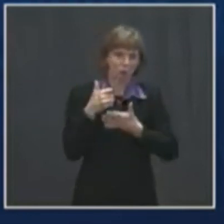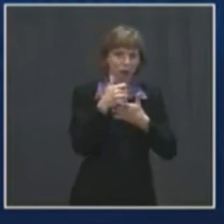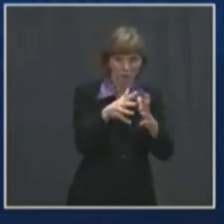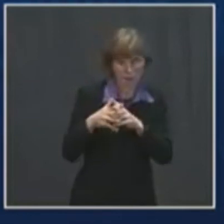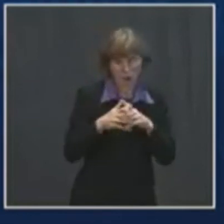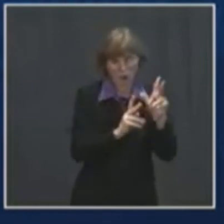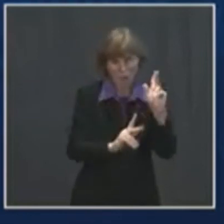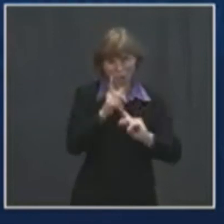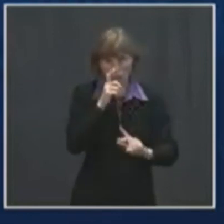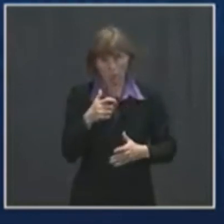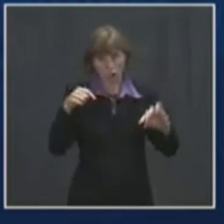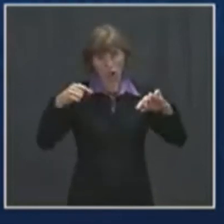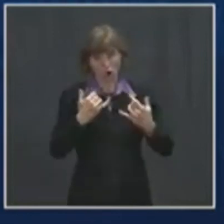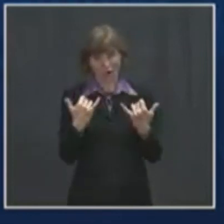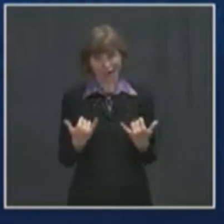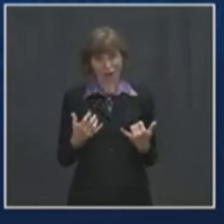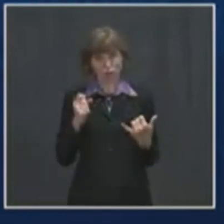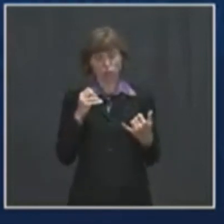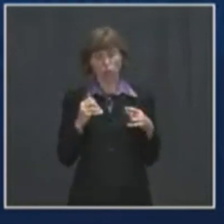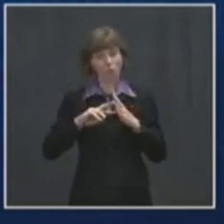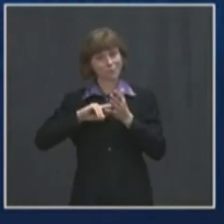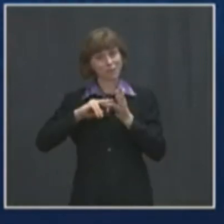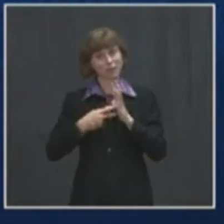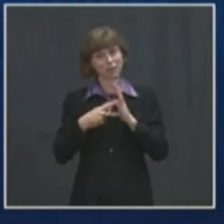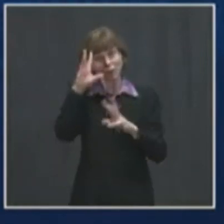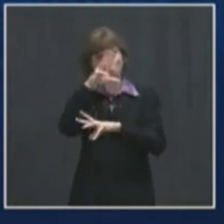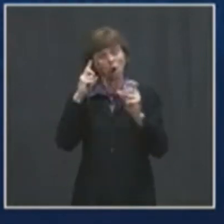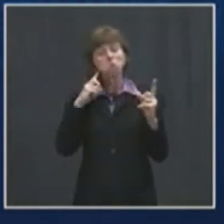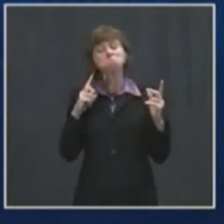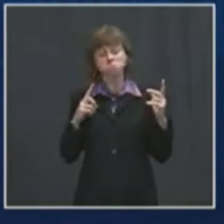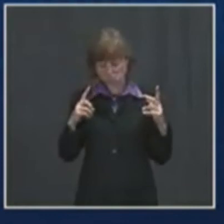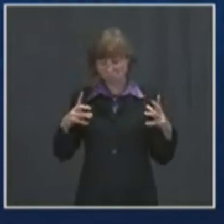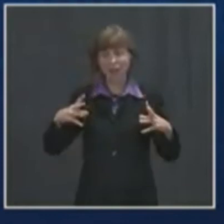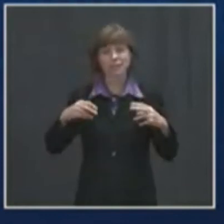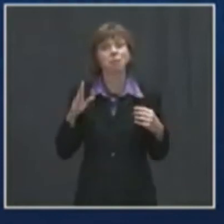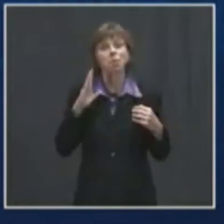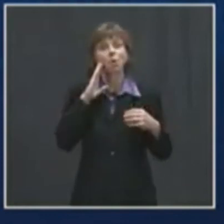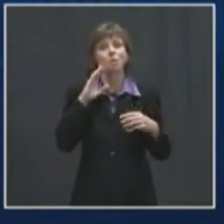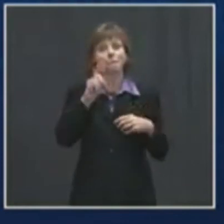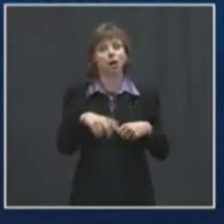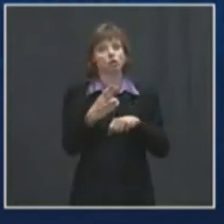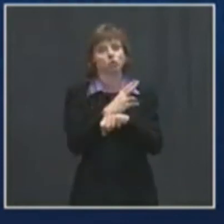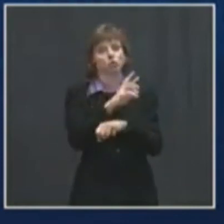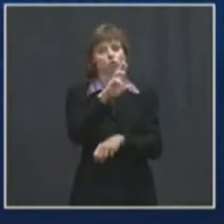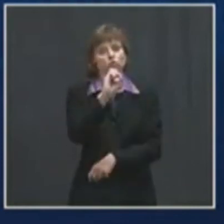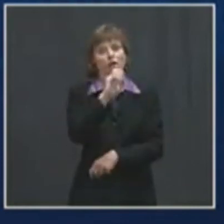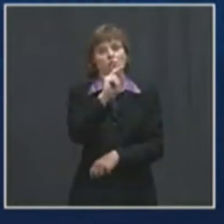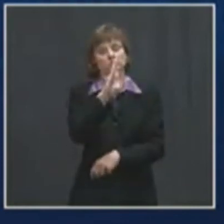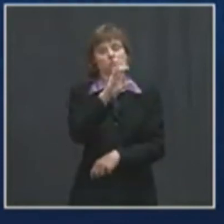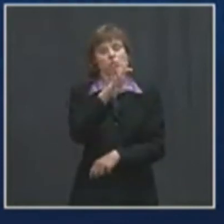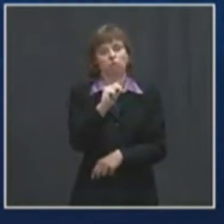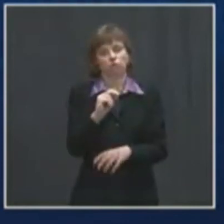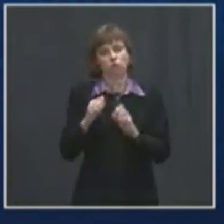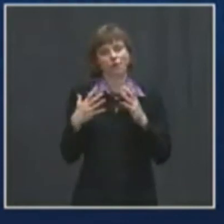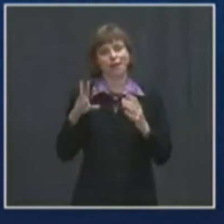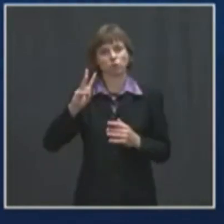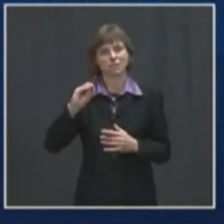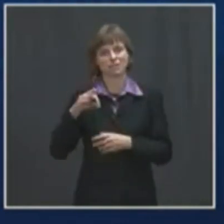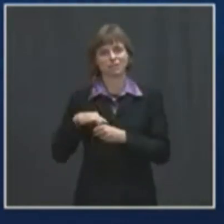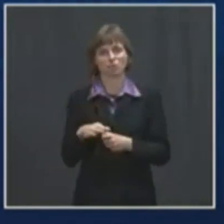So has he resigned himself to the fact that he's going to have to use reconciliation and move forward without 60 votes from Republicans? Well, he would